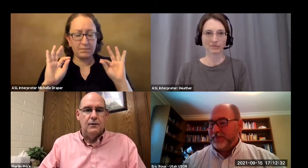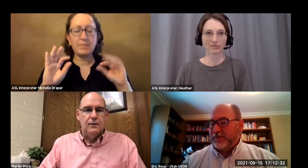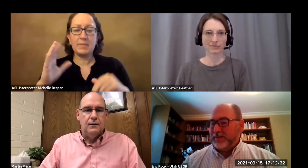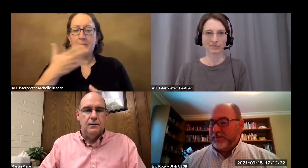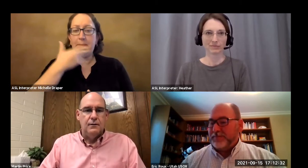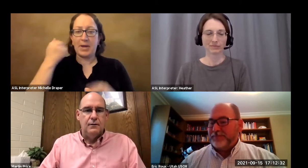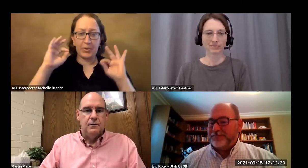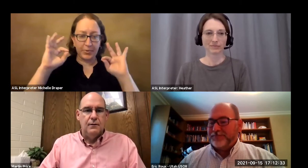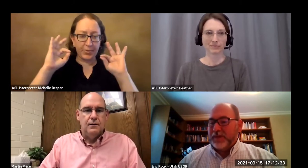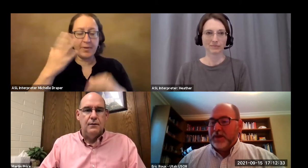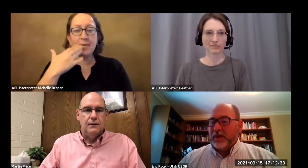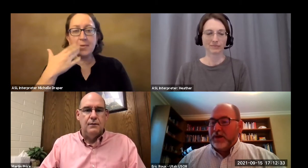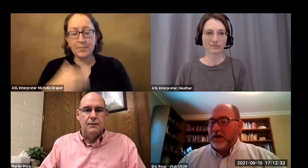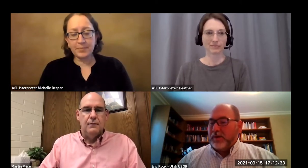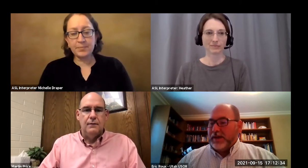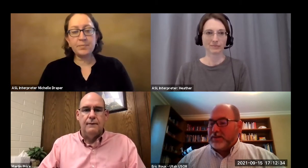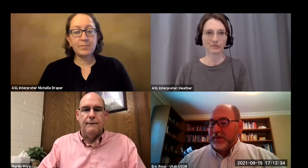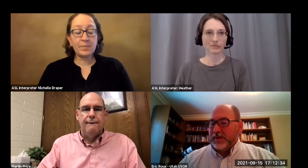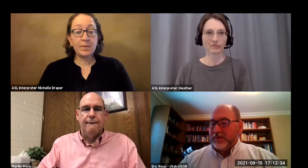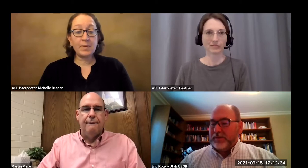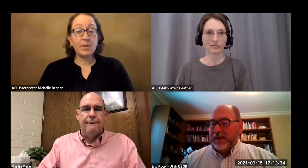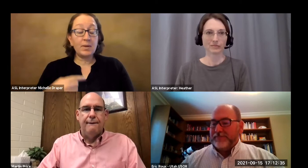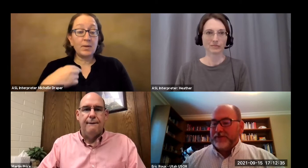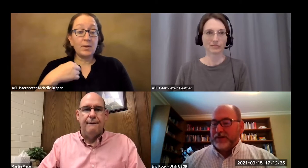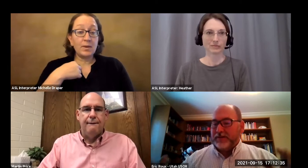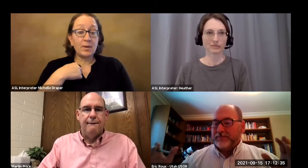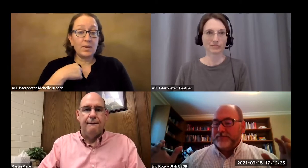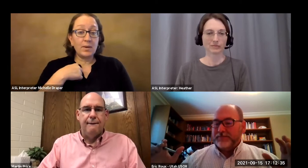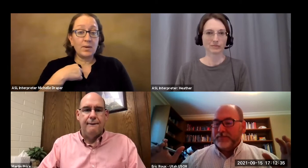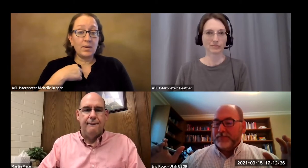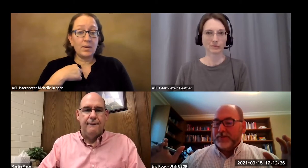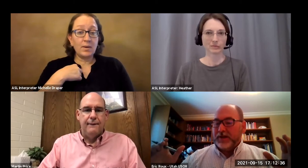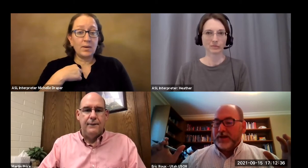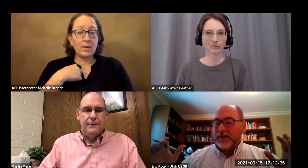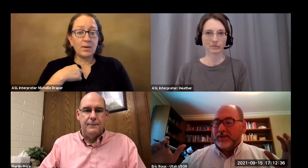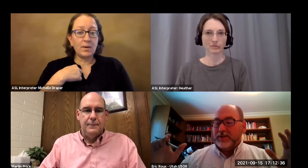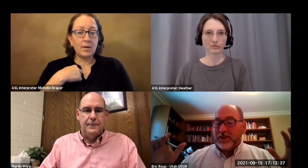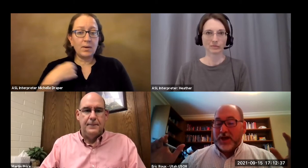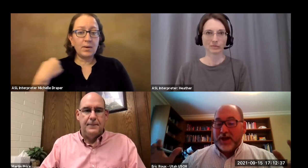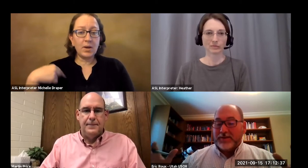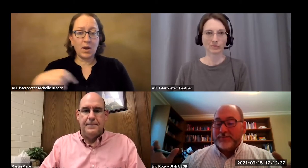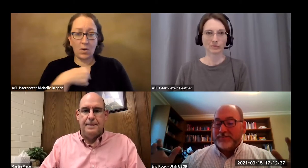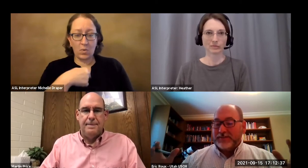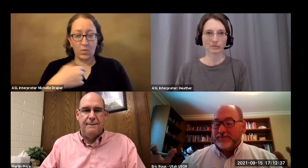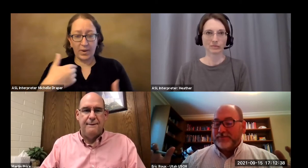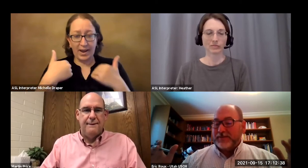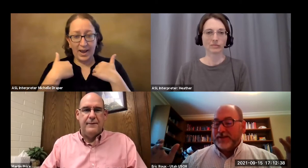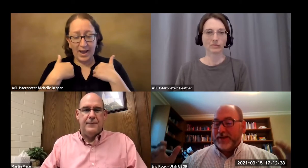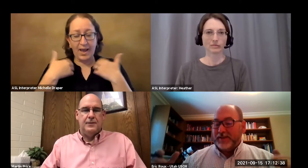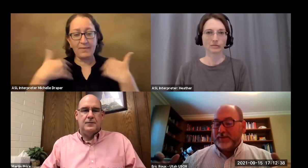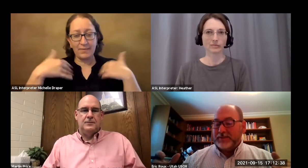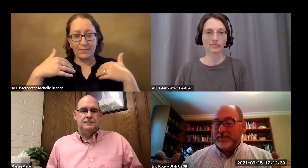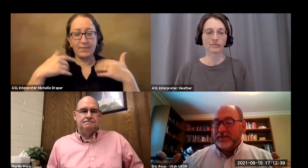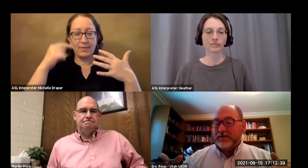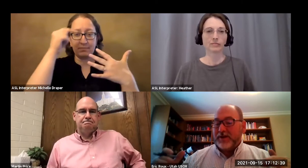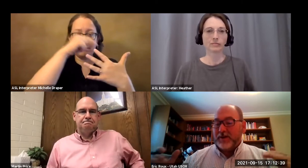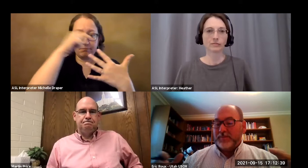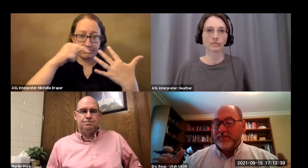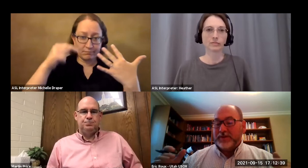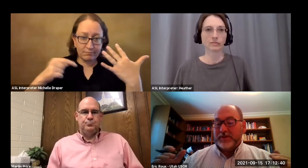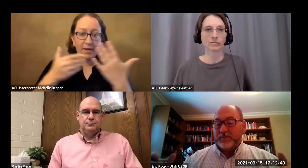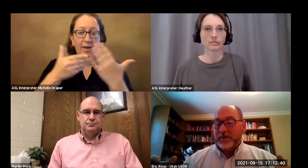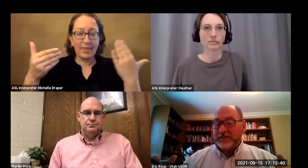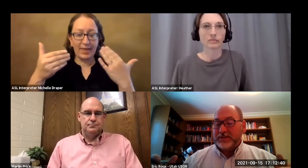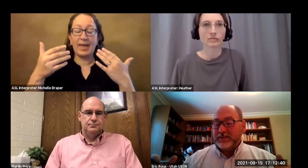Okay, there we go. Okay, so we have a lot of different elements that are